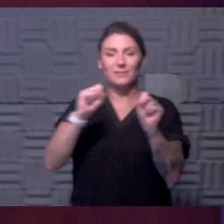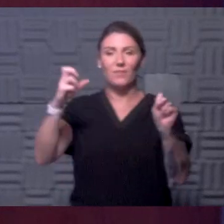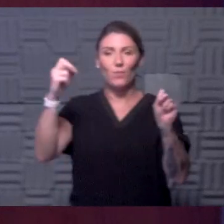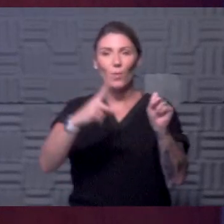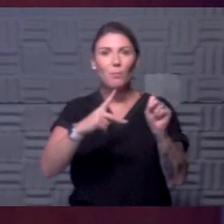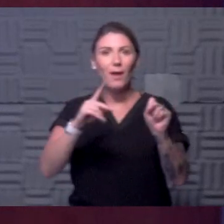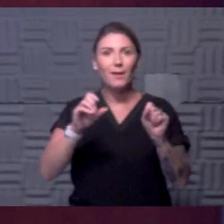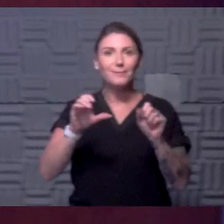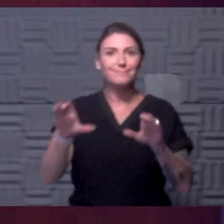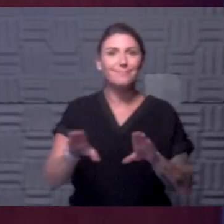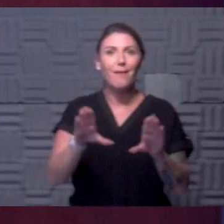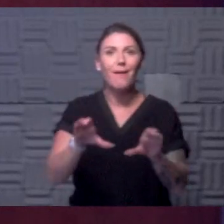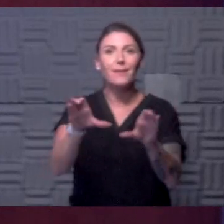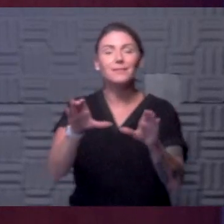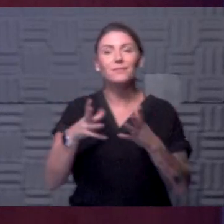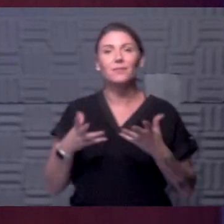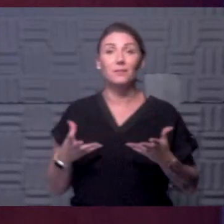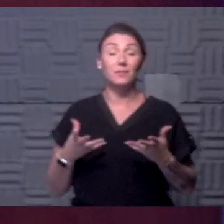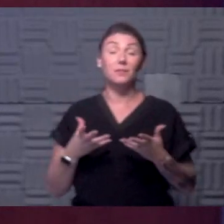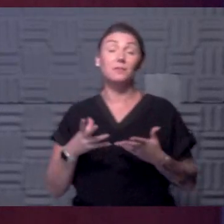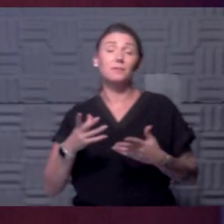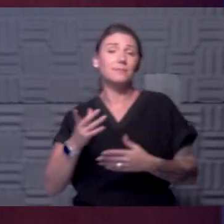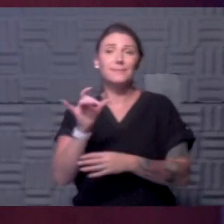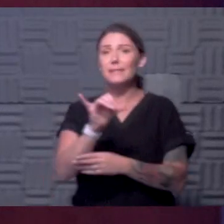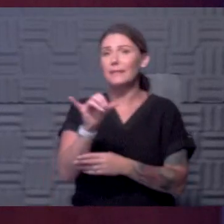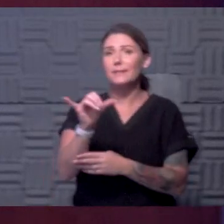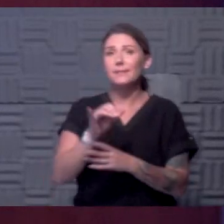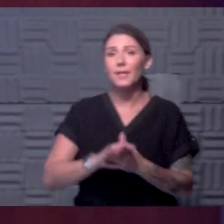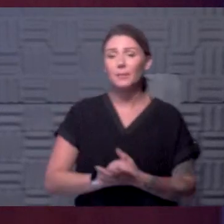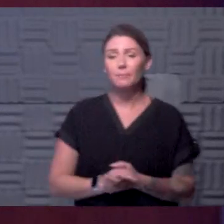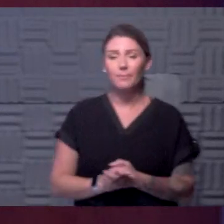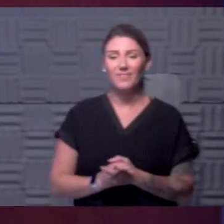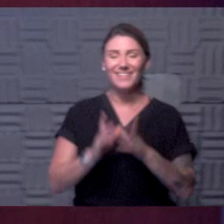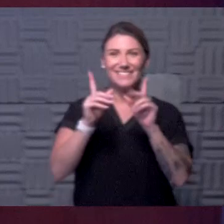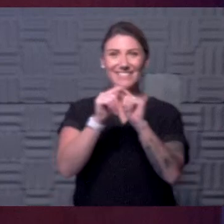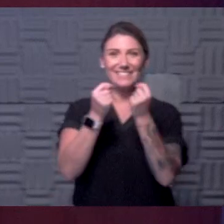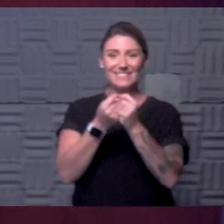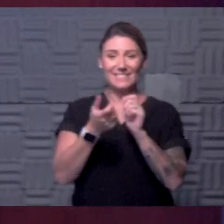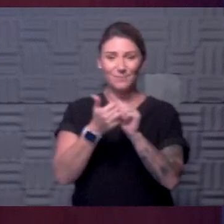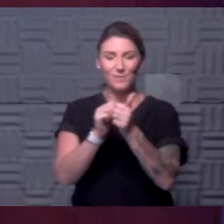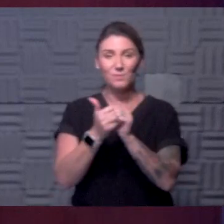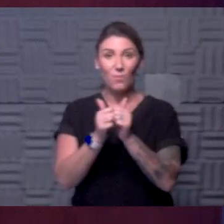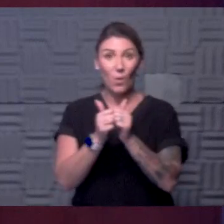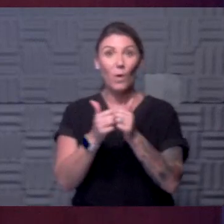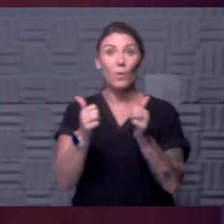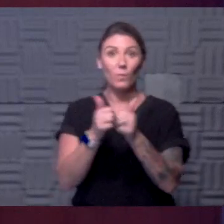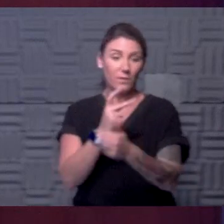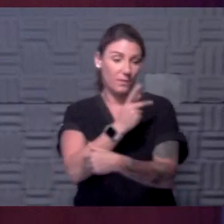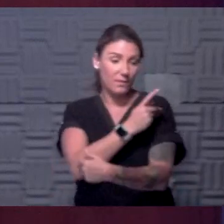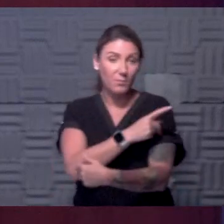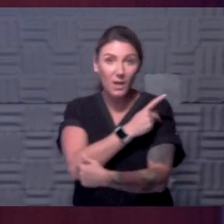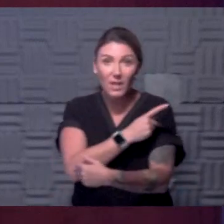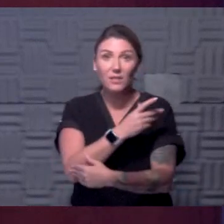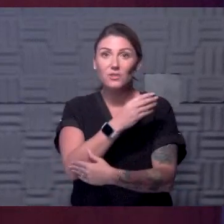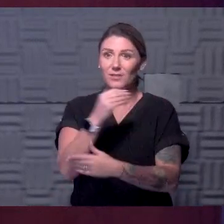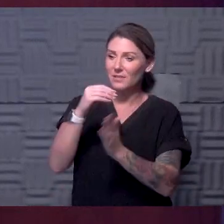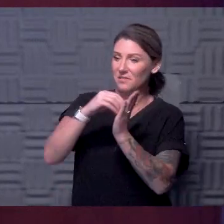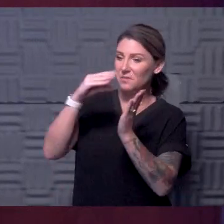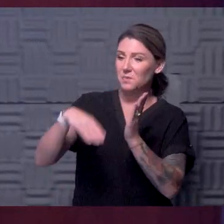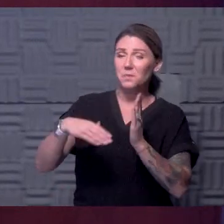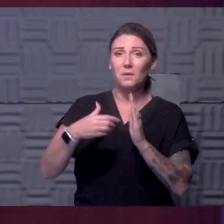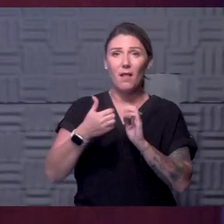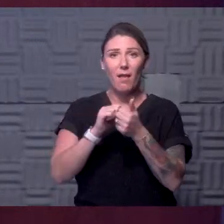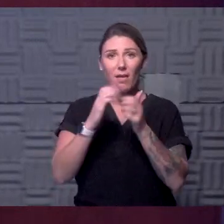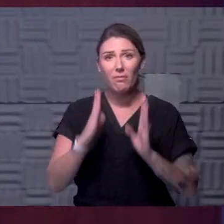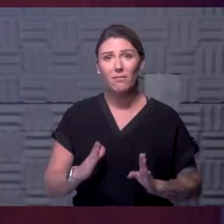But it's one where I think the same, it's a team sport with those patients, student athletes.